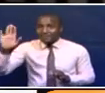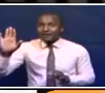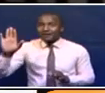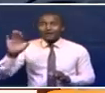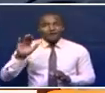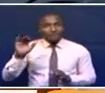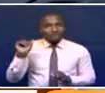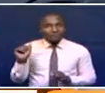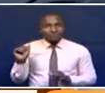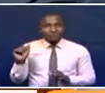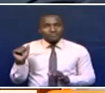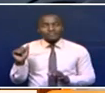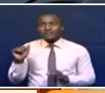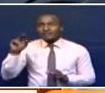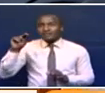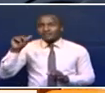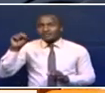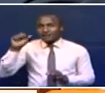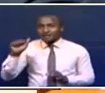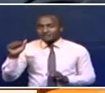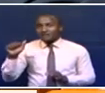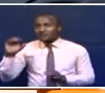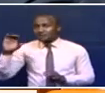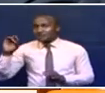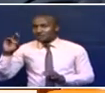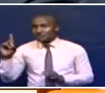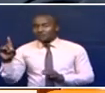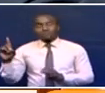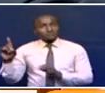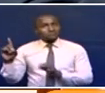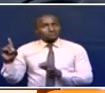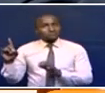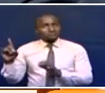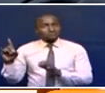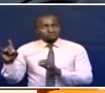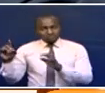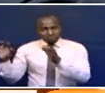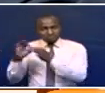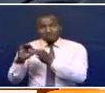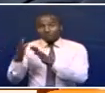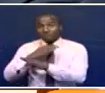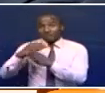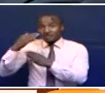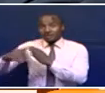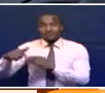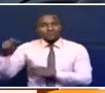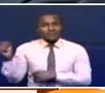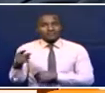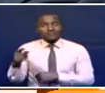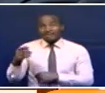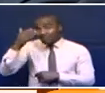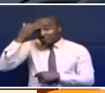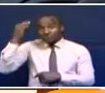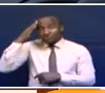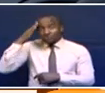code, from a NASA code principle, core principle, before the end of this month, because we realize whoever